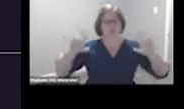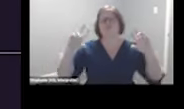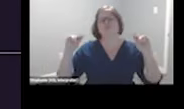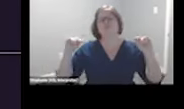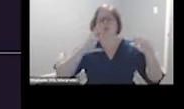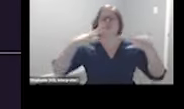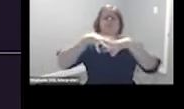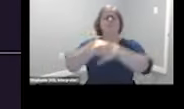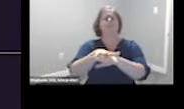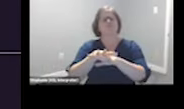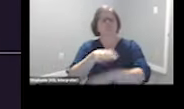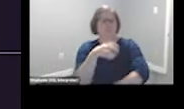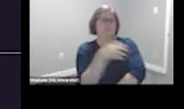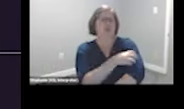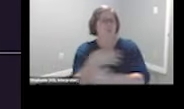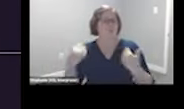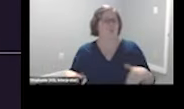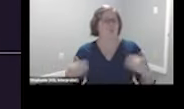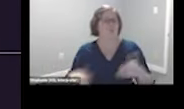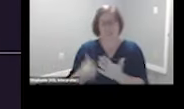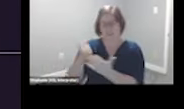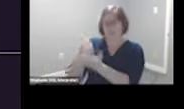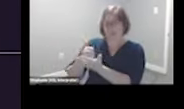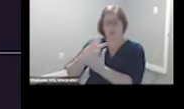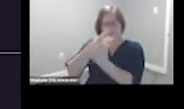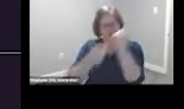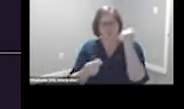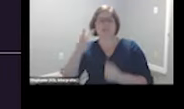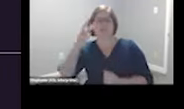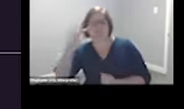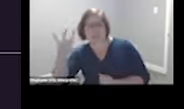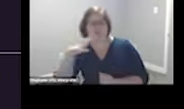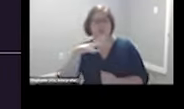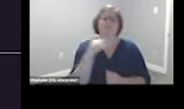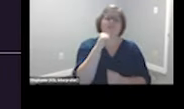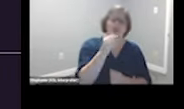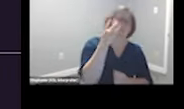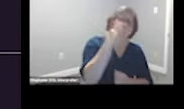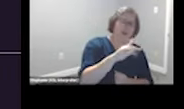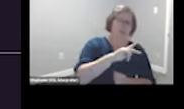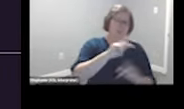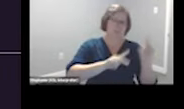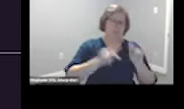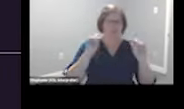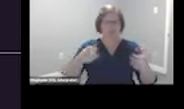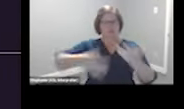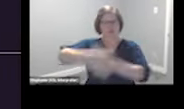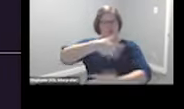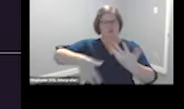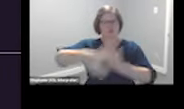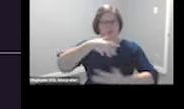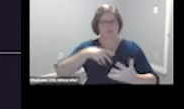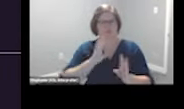helping I guess sighted and non-sighted people socialize, sort of break down those barriers. People might feel awkward talking to each other,